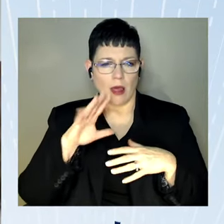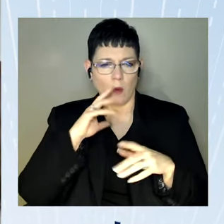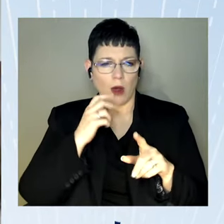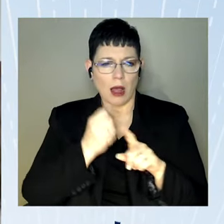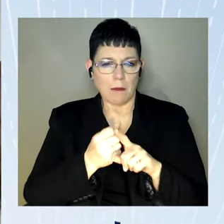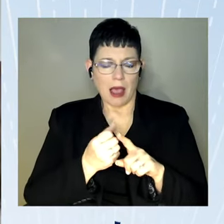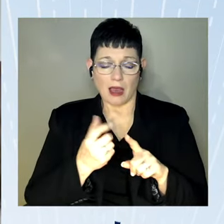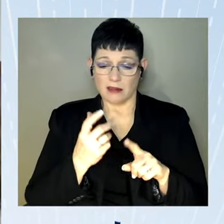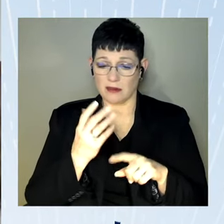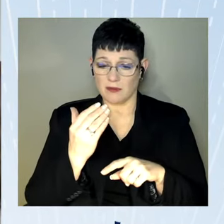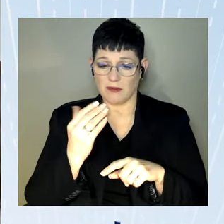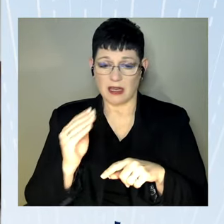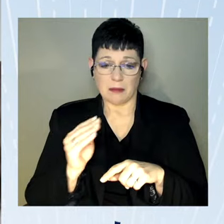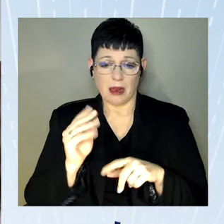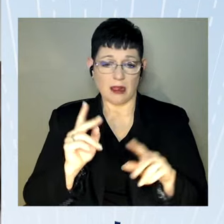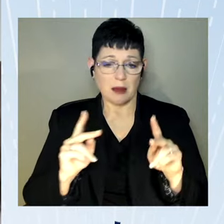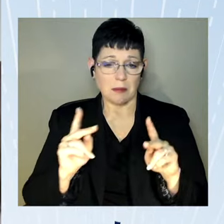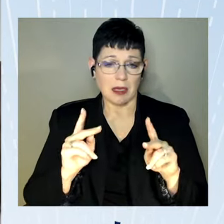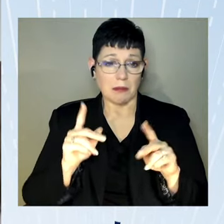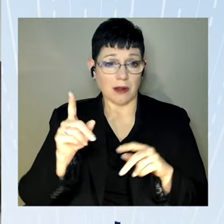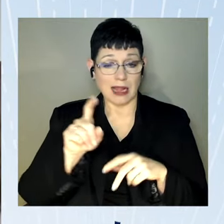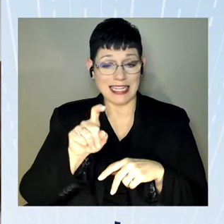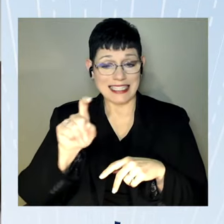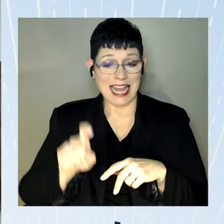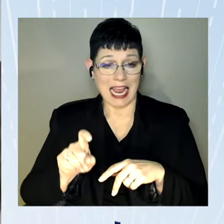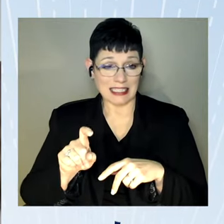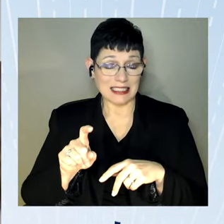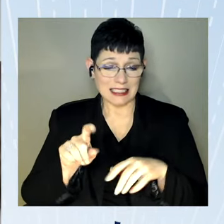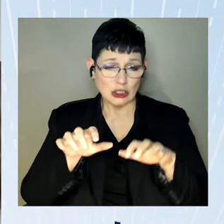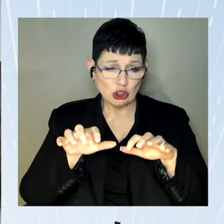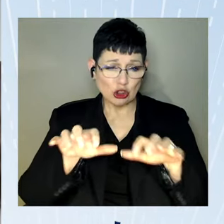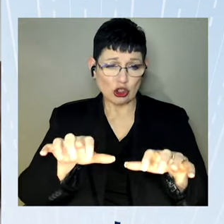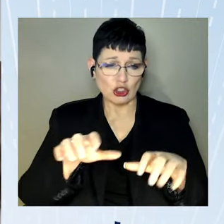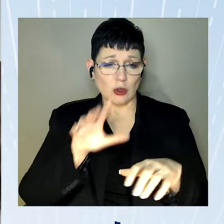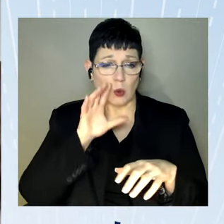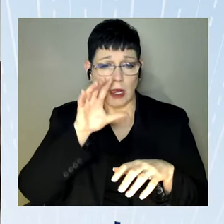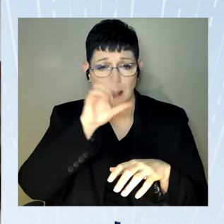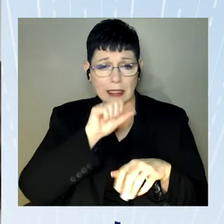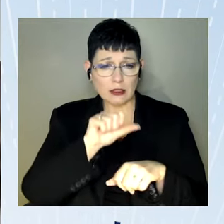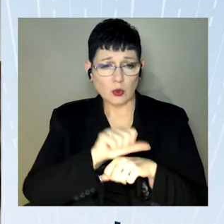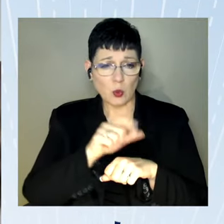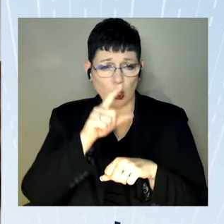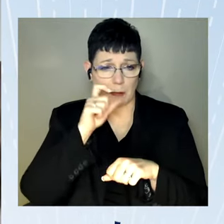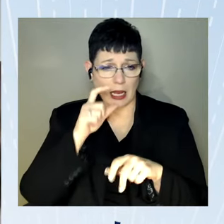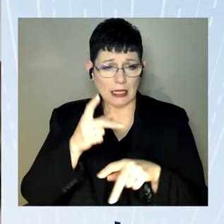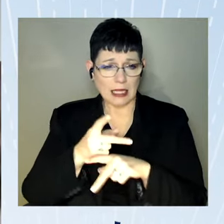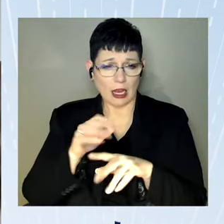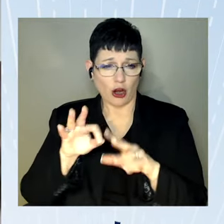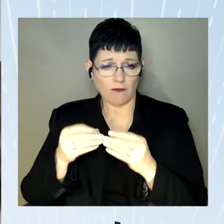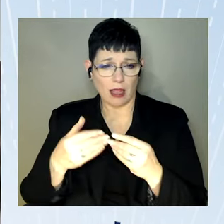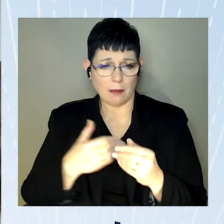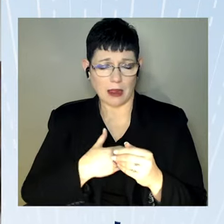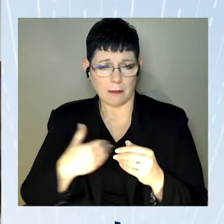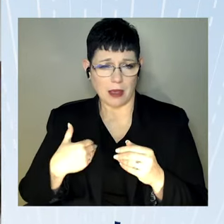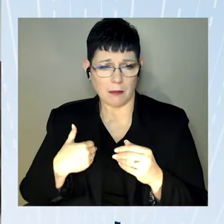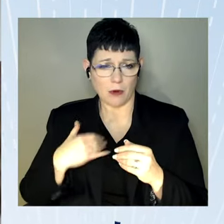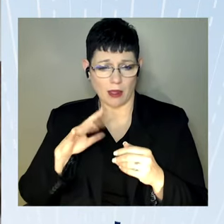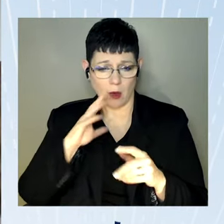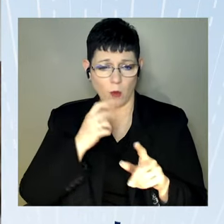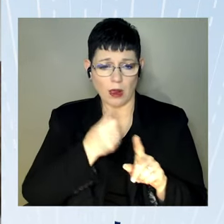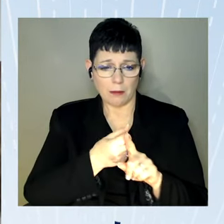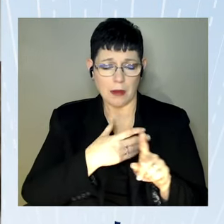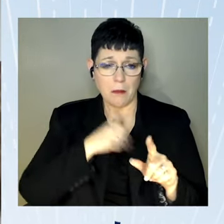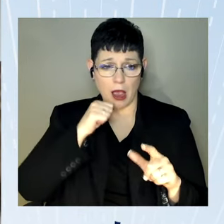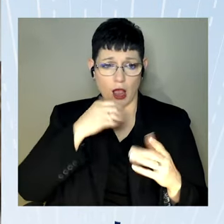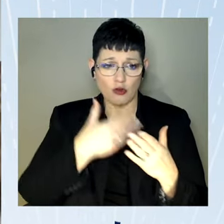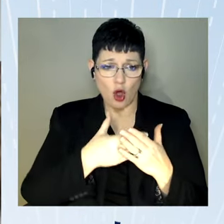voting constituents in Texas who will need to be absent from work at some point. And this will impact my daughter, who will need my paycheck